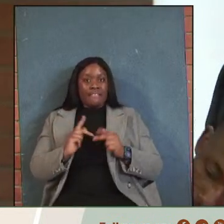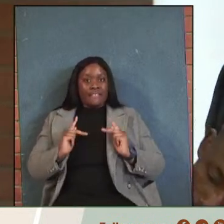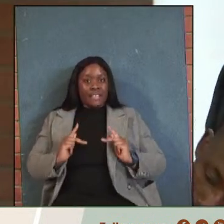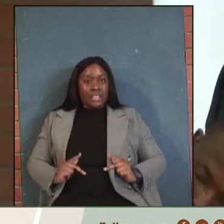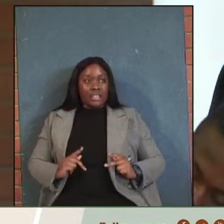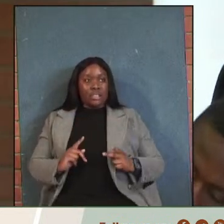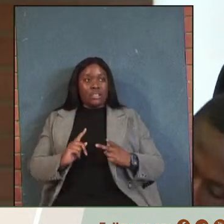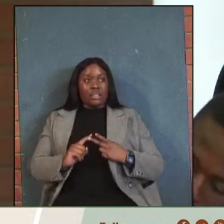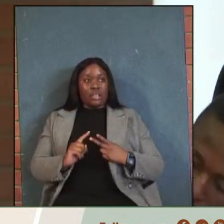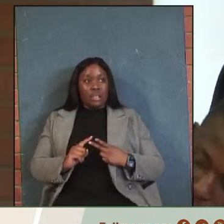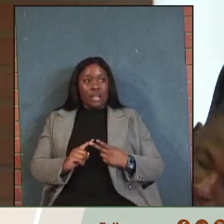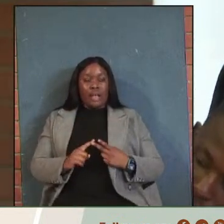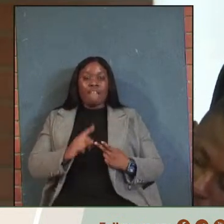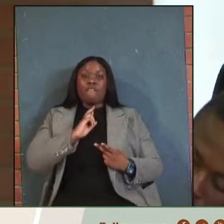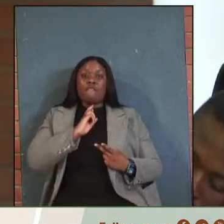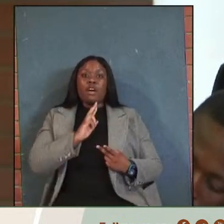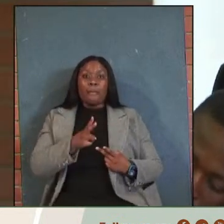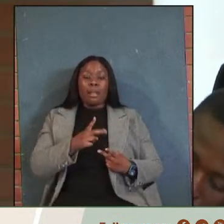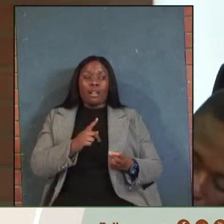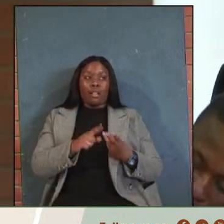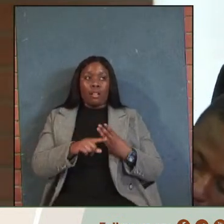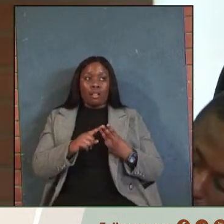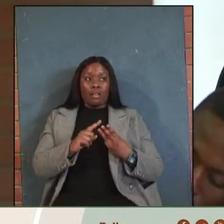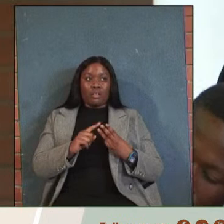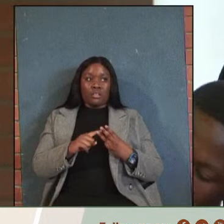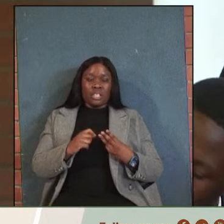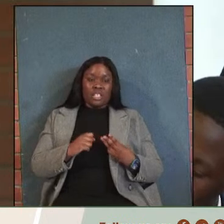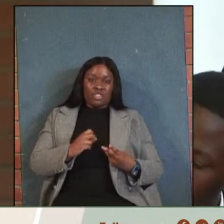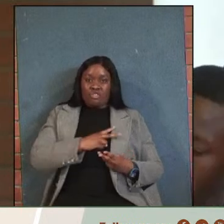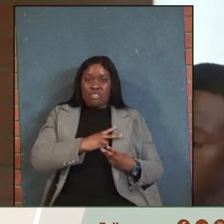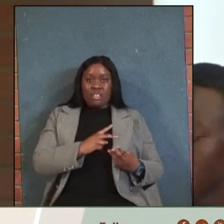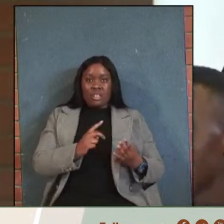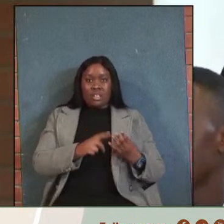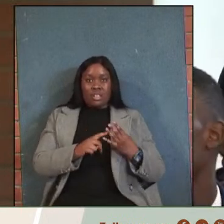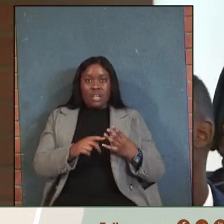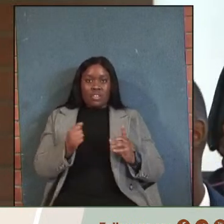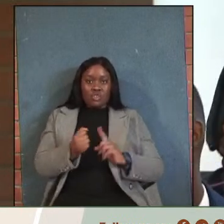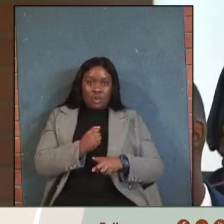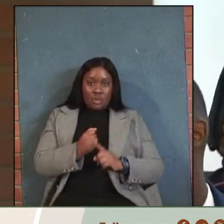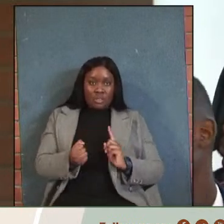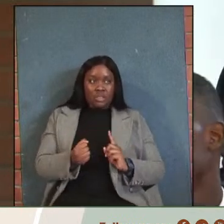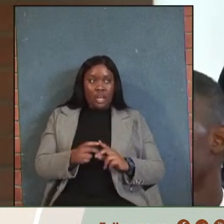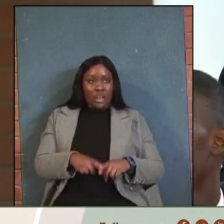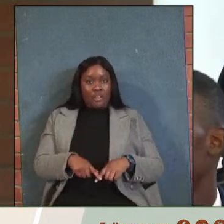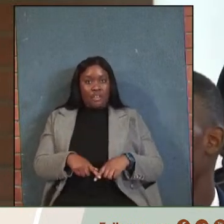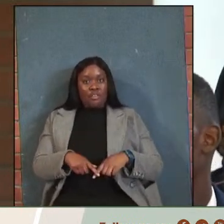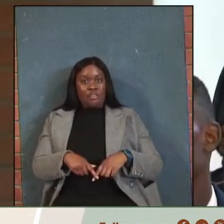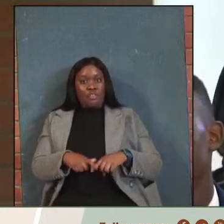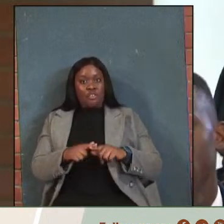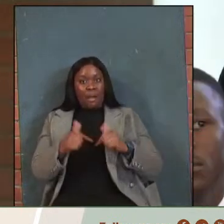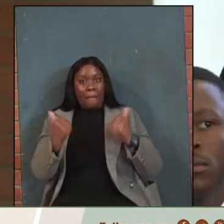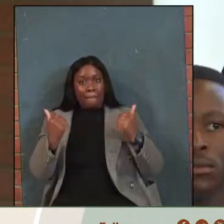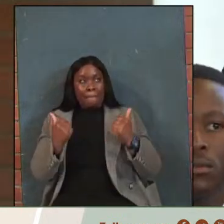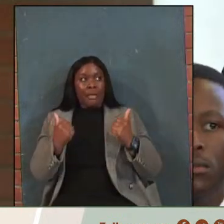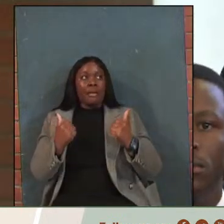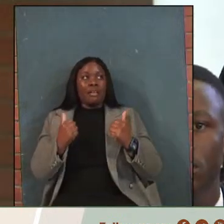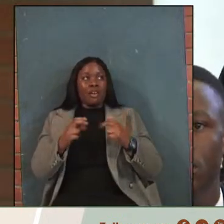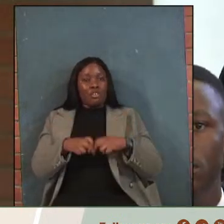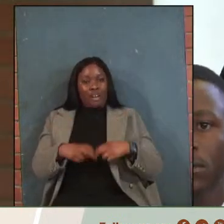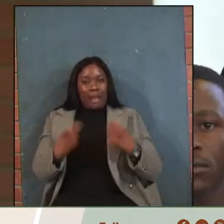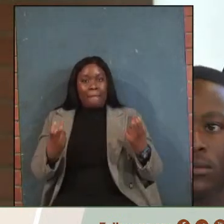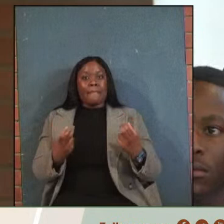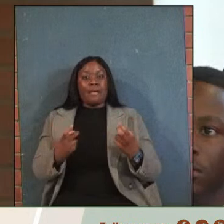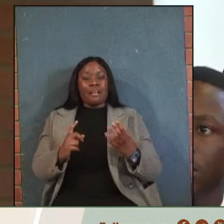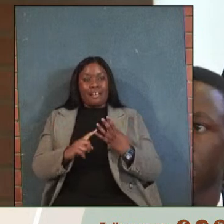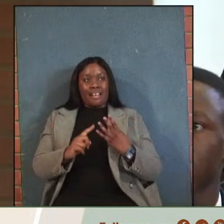or verbal maltreatment, injury, assault, violation, rape, unjust practices, crime, or other types